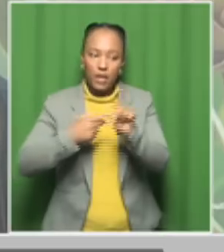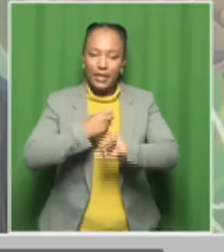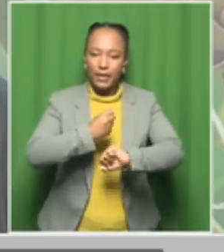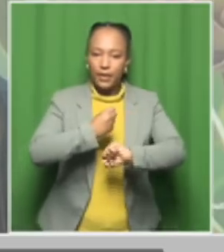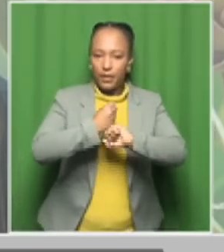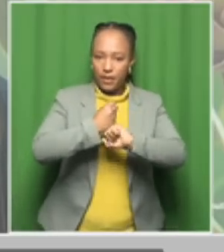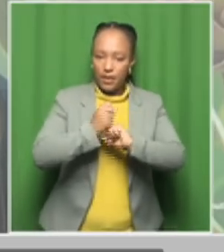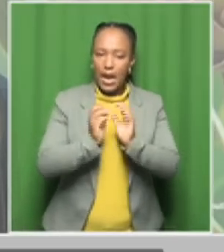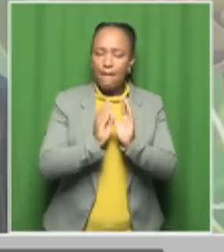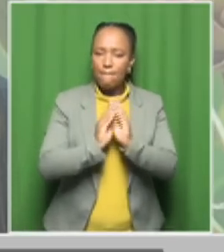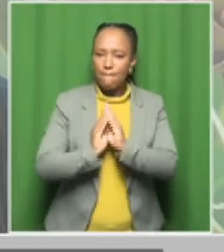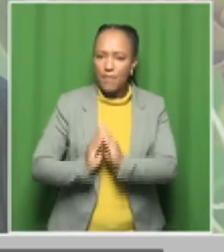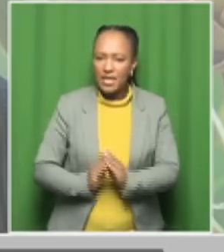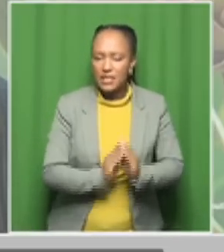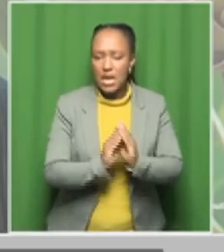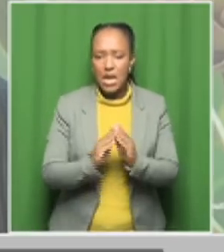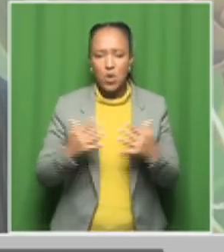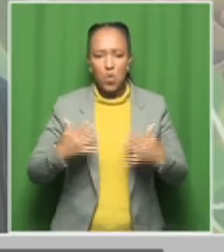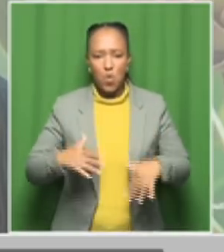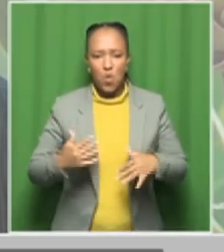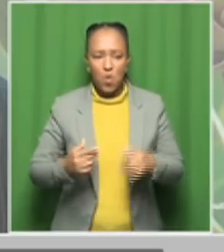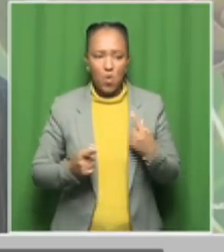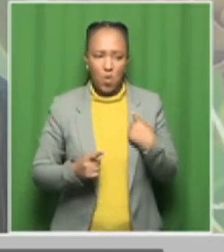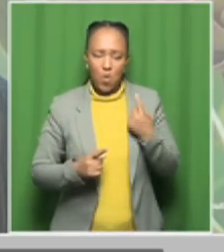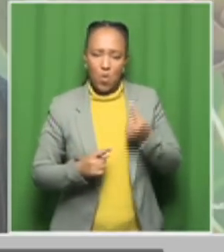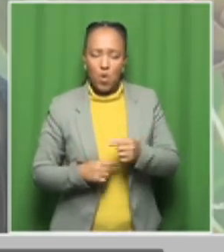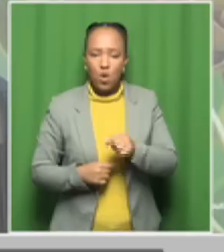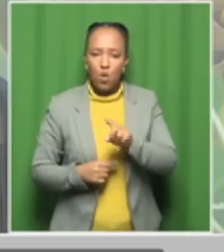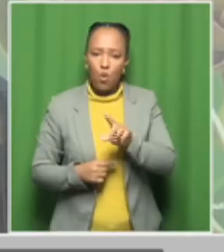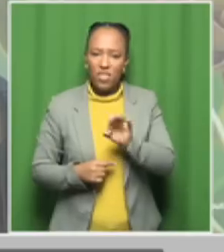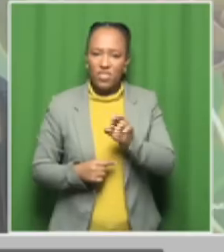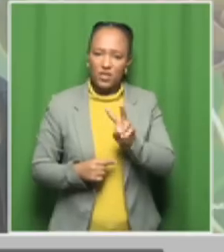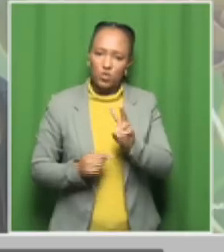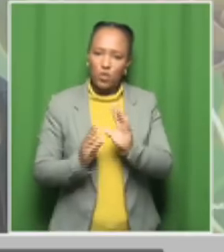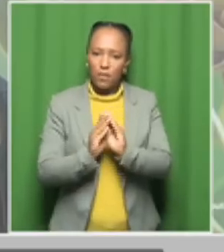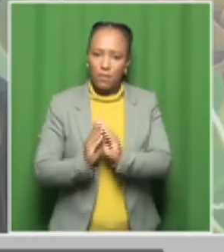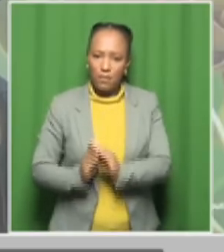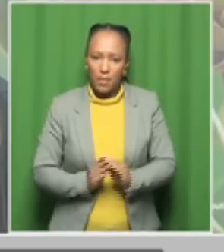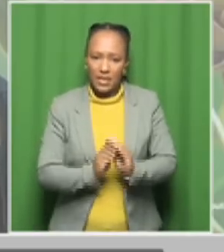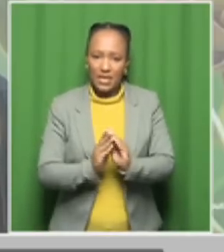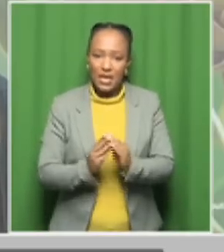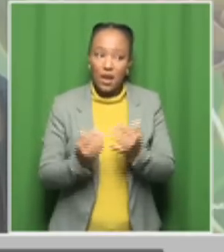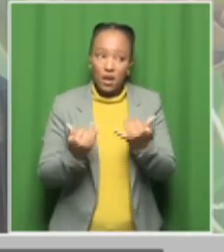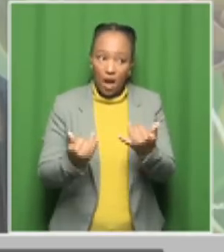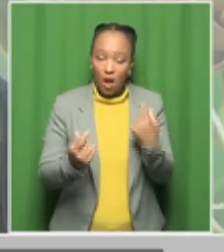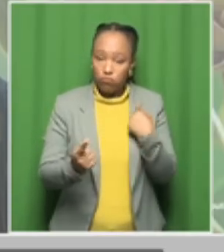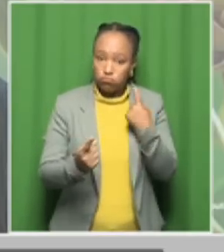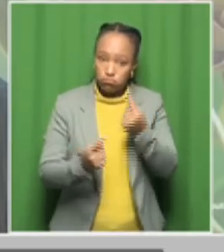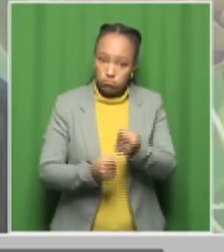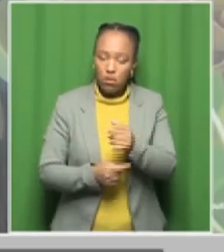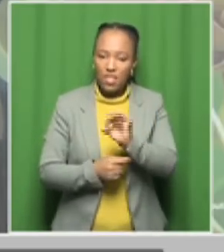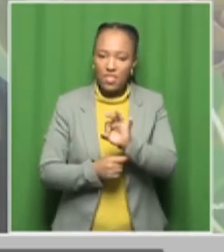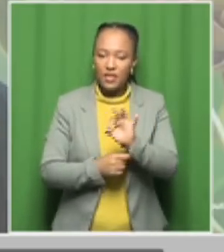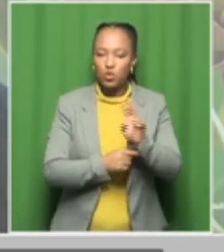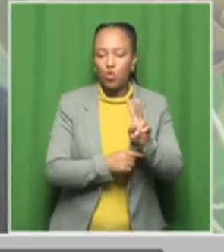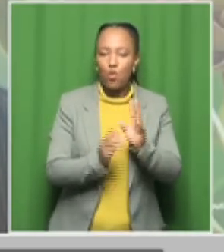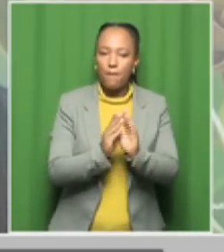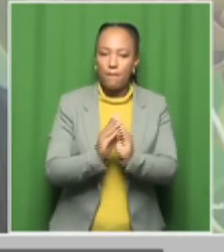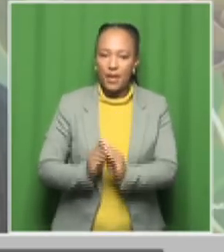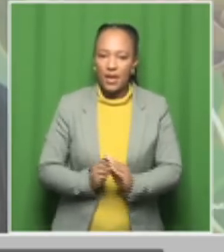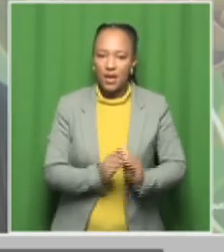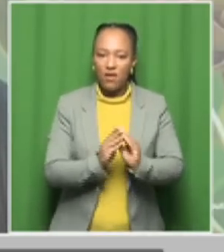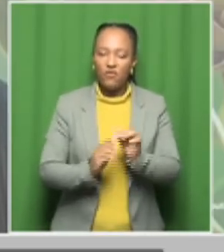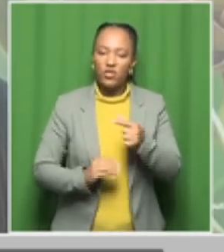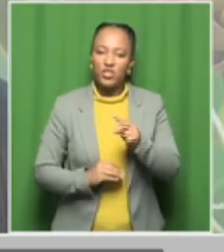so far, out of the 132 meetings, we've held about 32 so far, and covering all the tracks of the